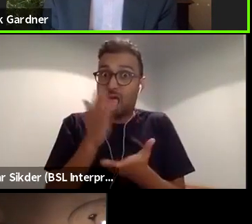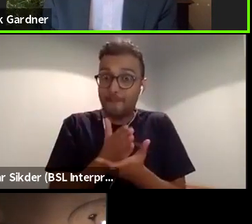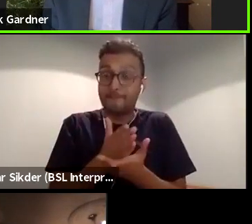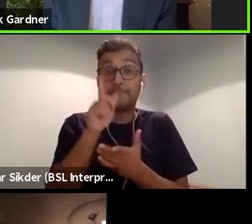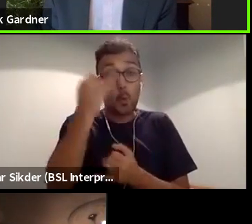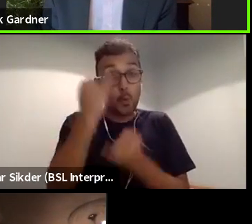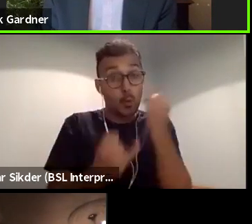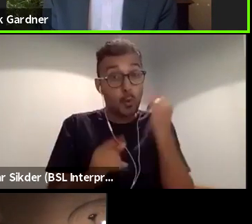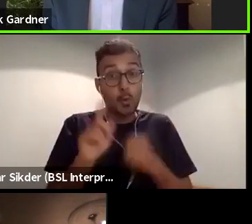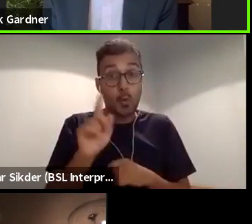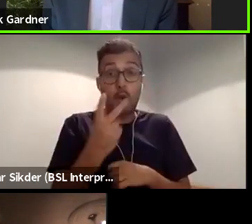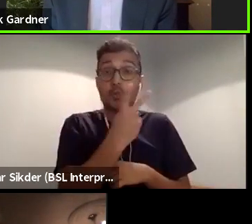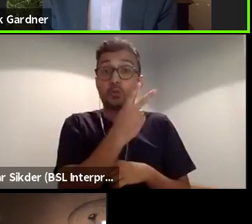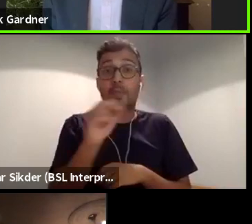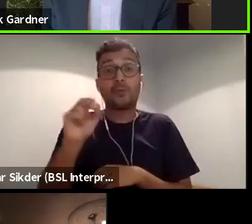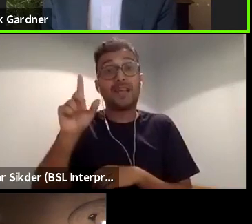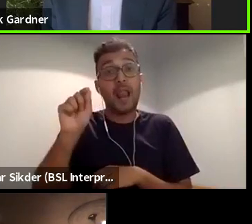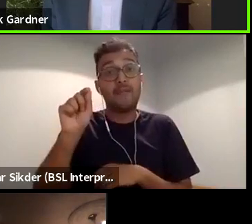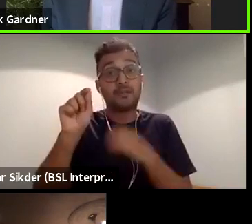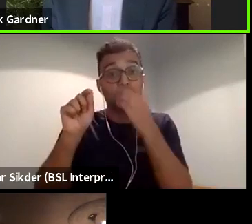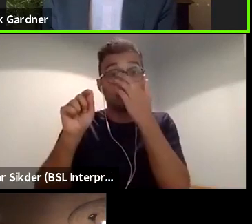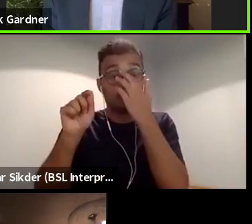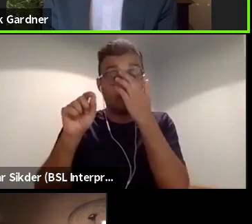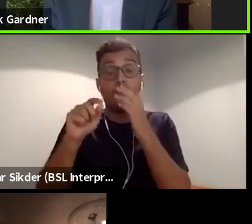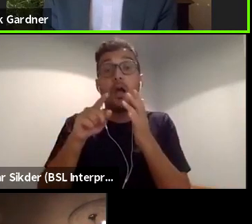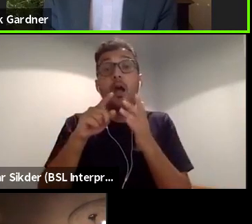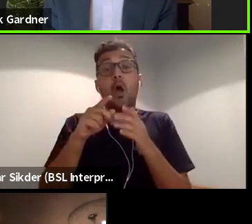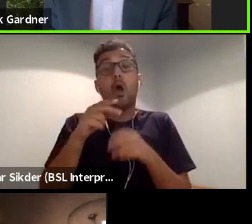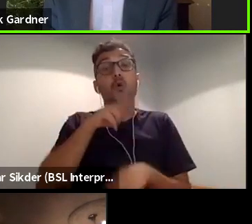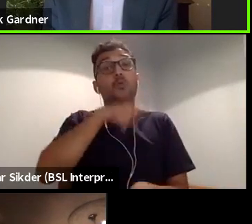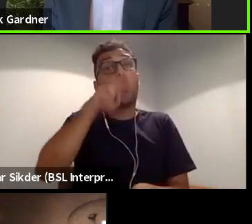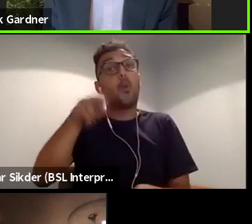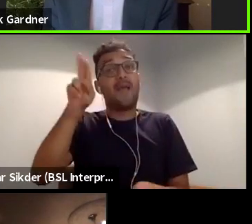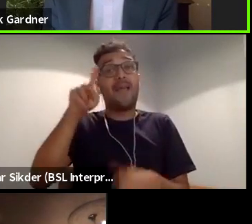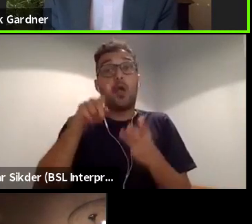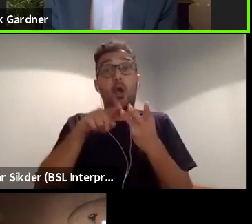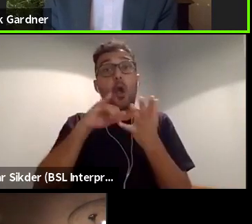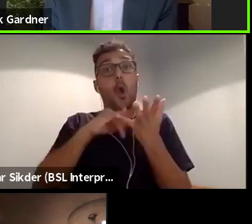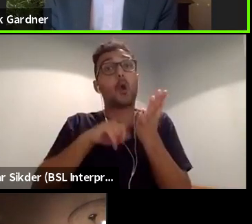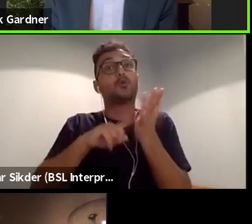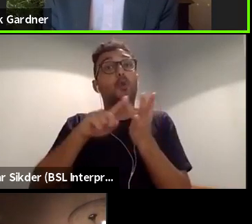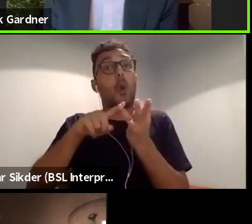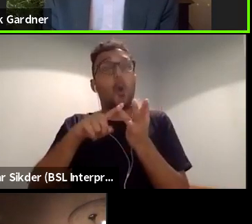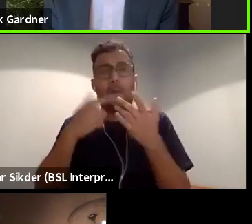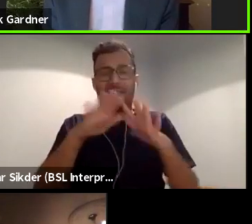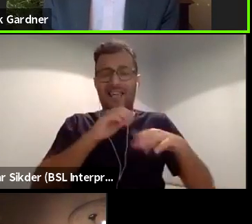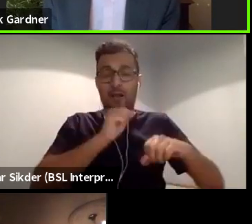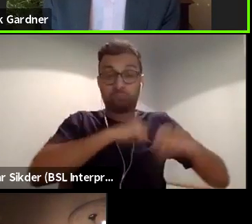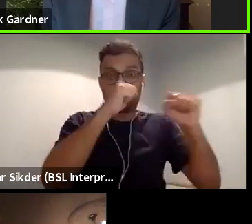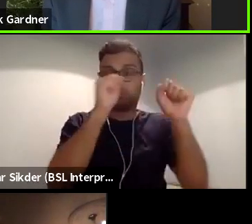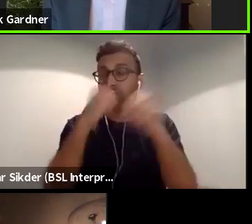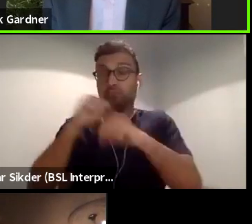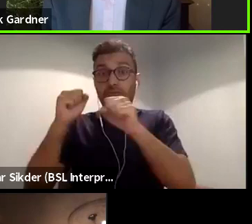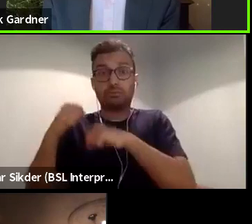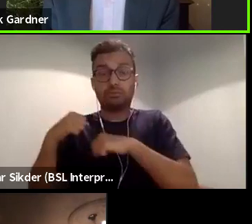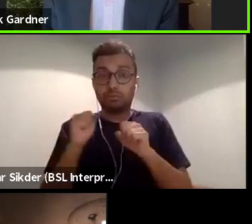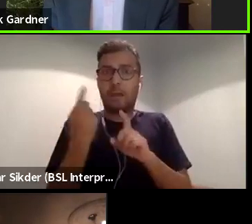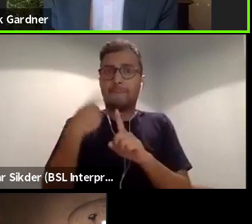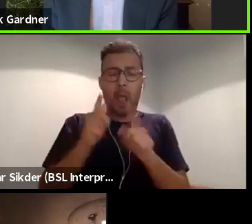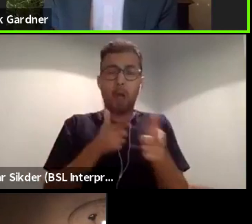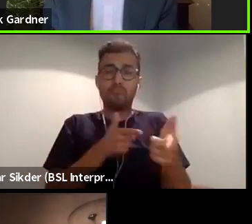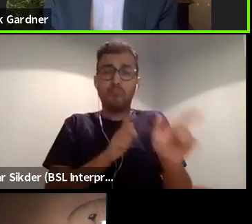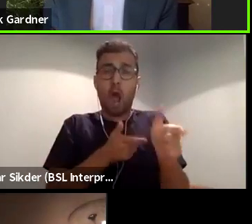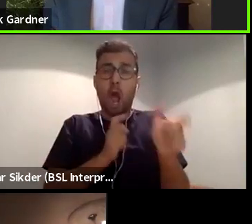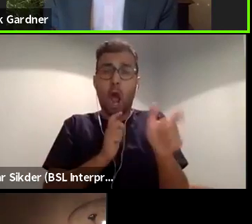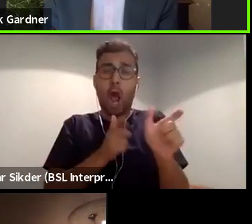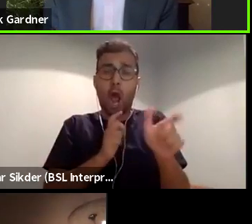2011, when explosions went off in Oslo, followed by multiple shootings, everybody thought